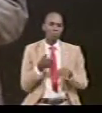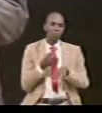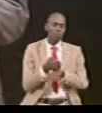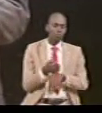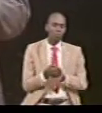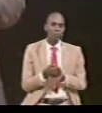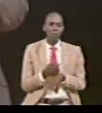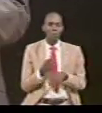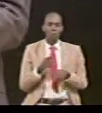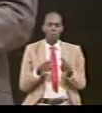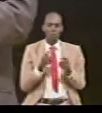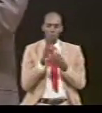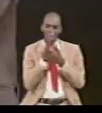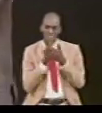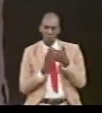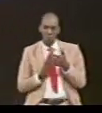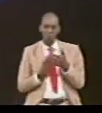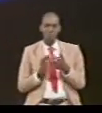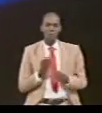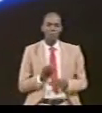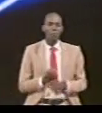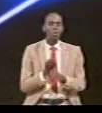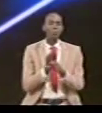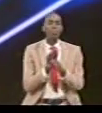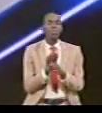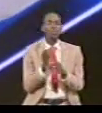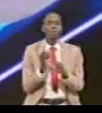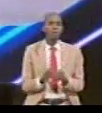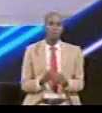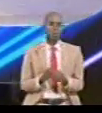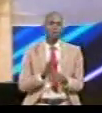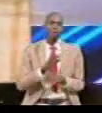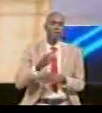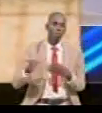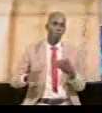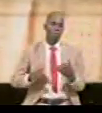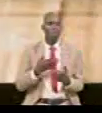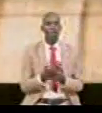sober, faithful in